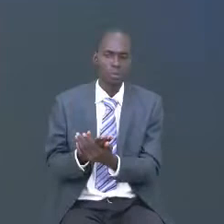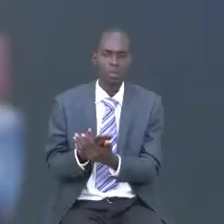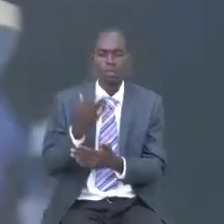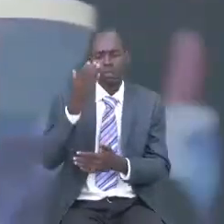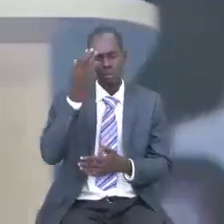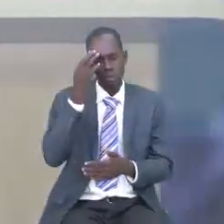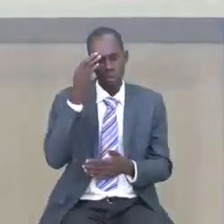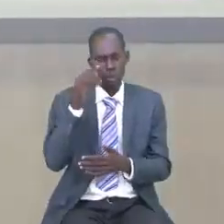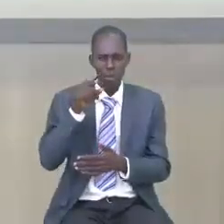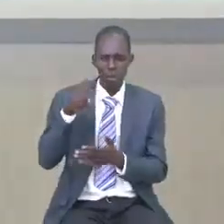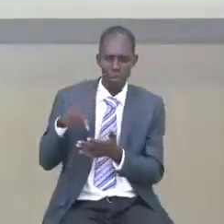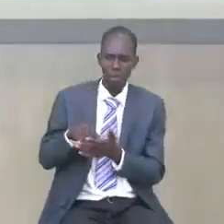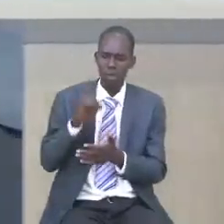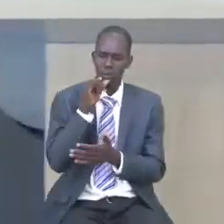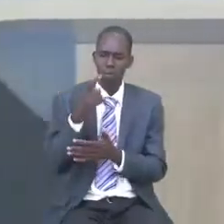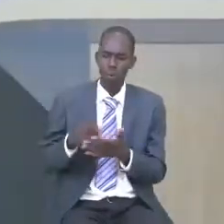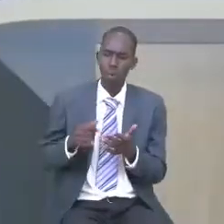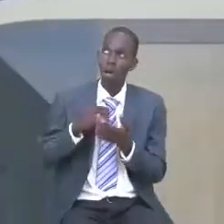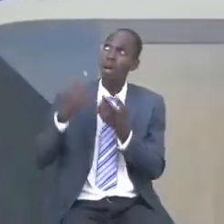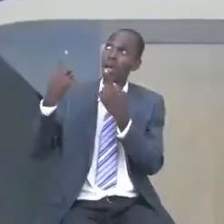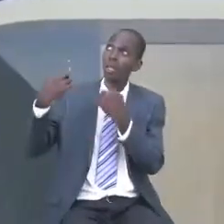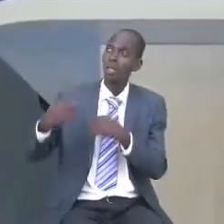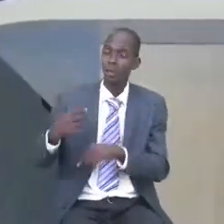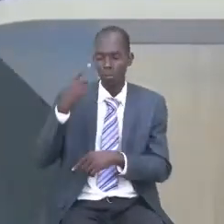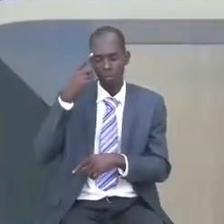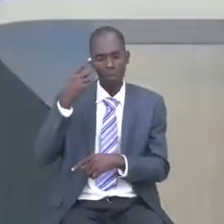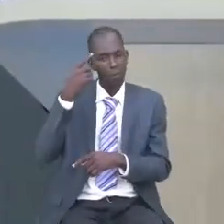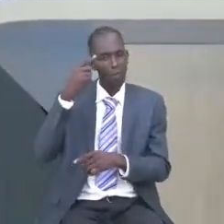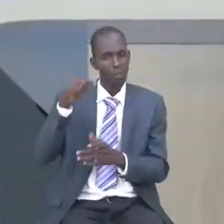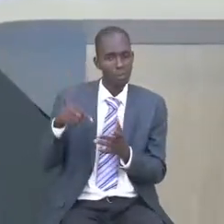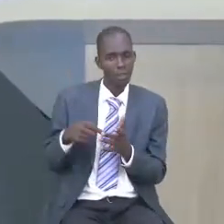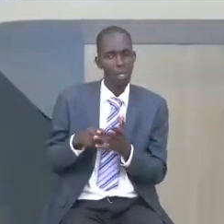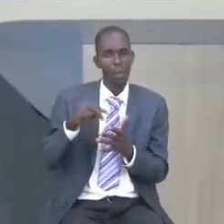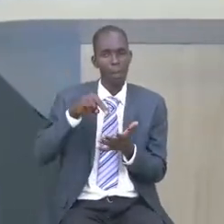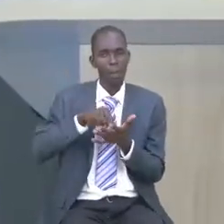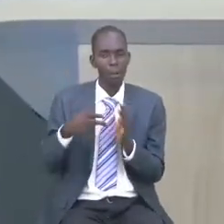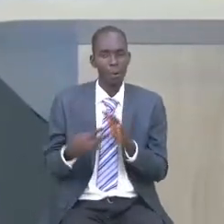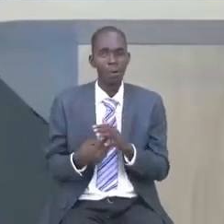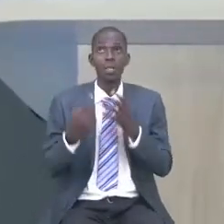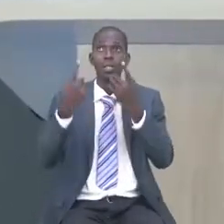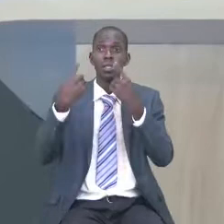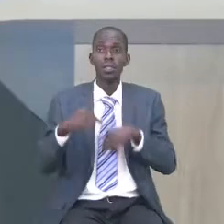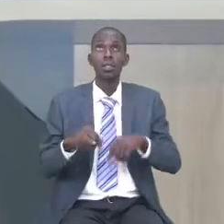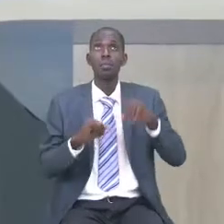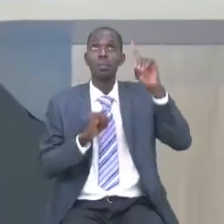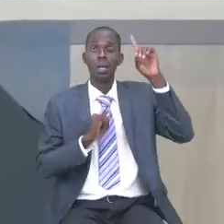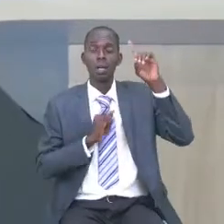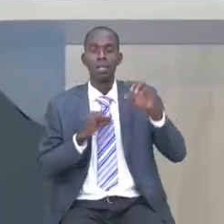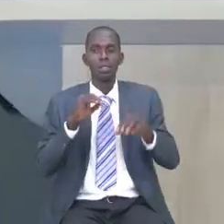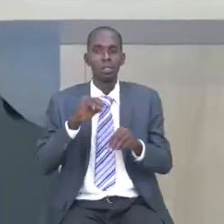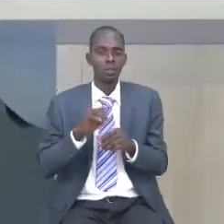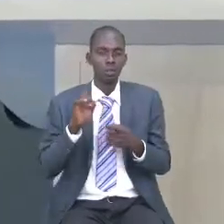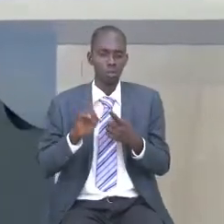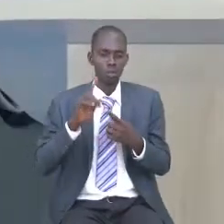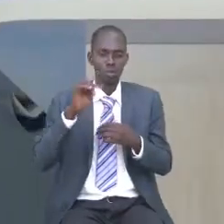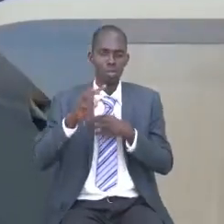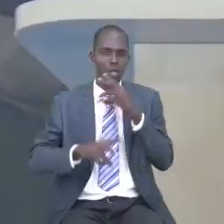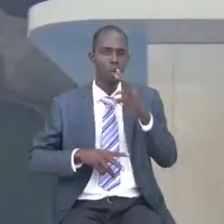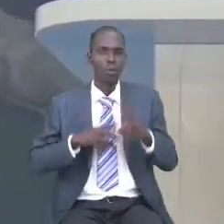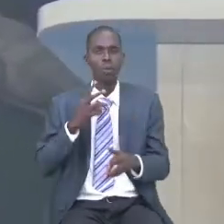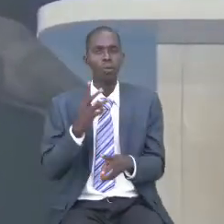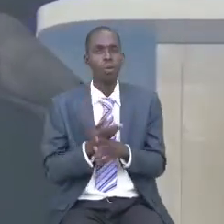is what I came for. For this purpose came I into the world, and